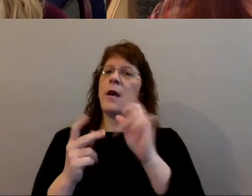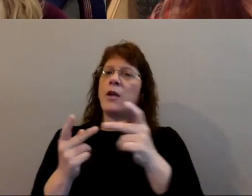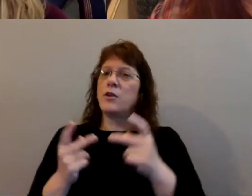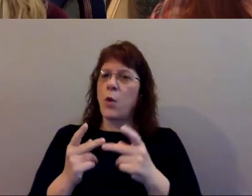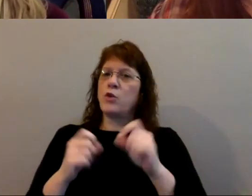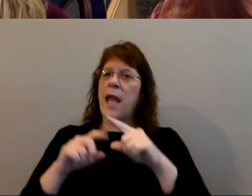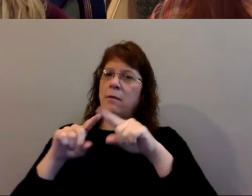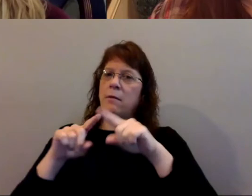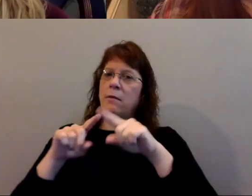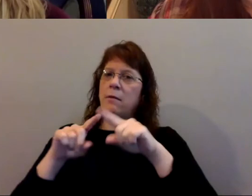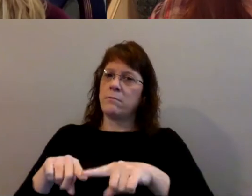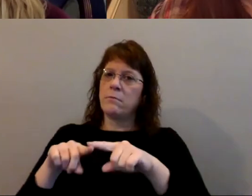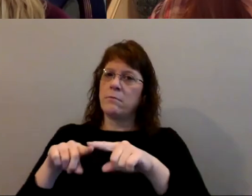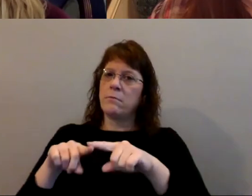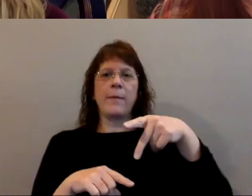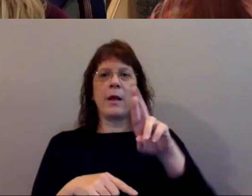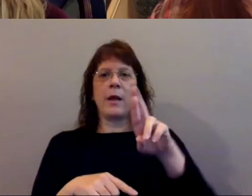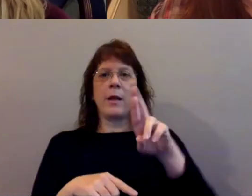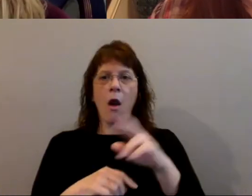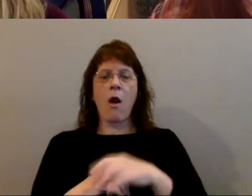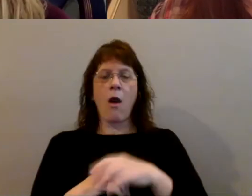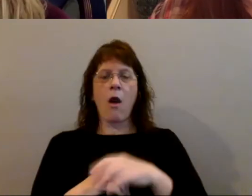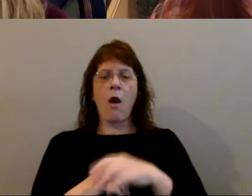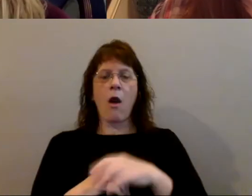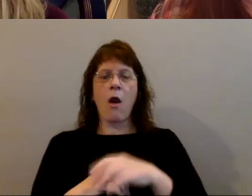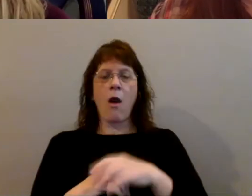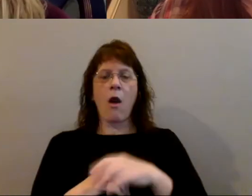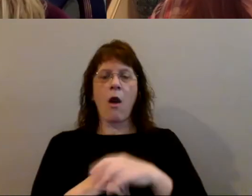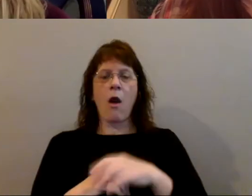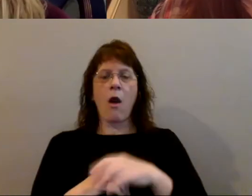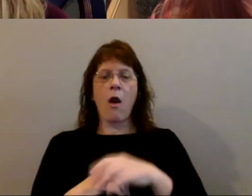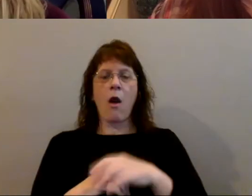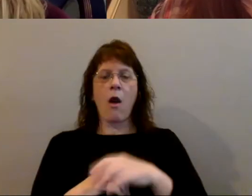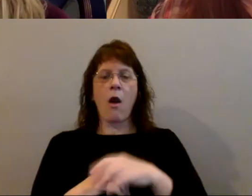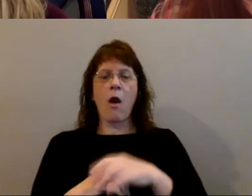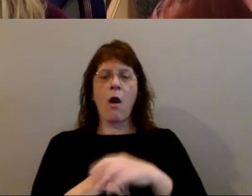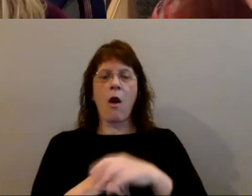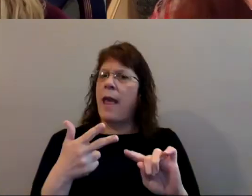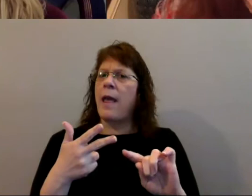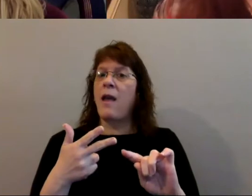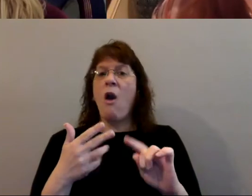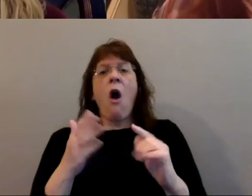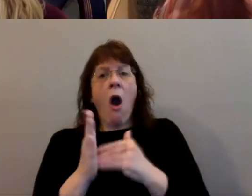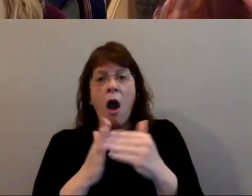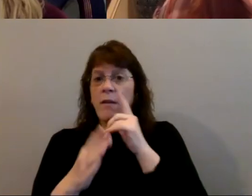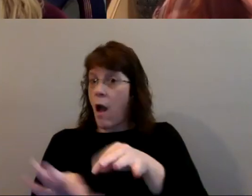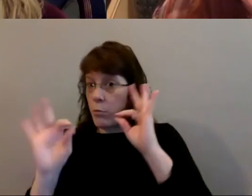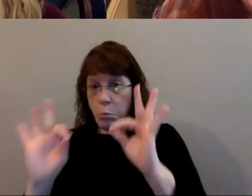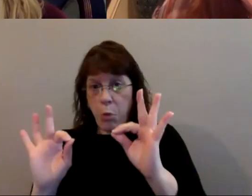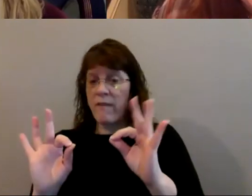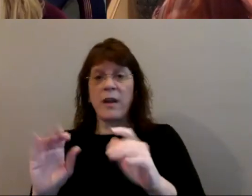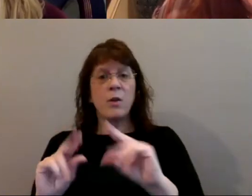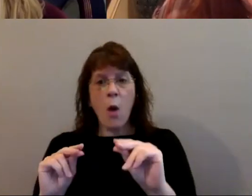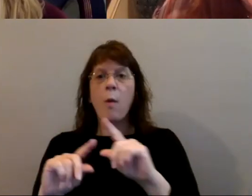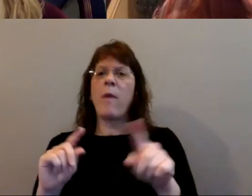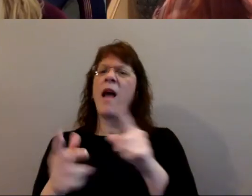look for NPR or New York Times or BBC, because while they often don't get it absolutely perfect, they at least are